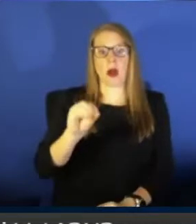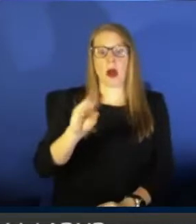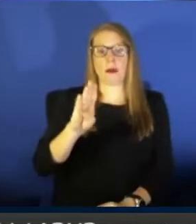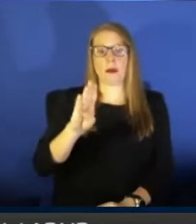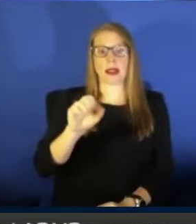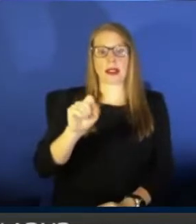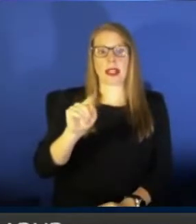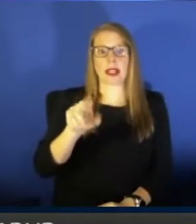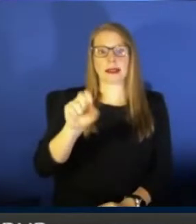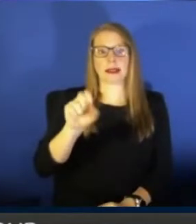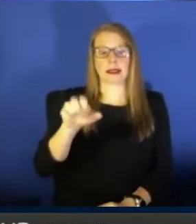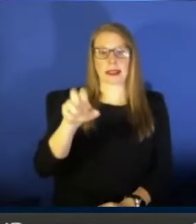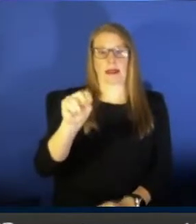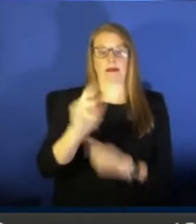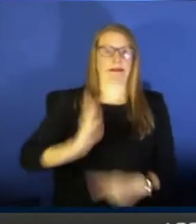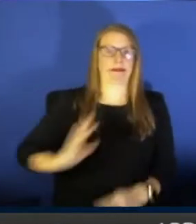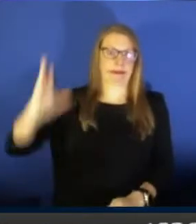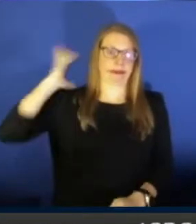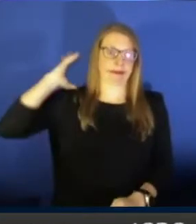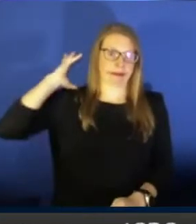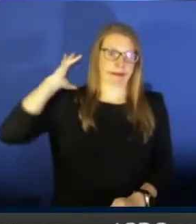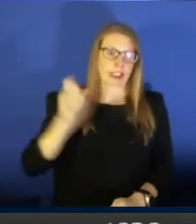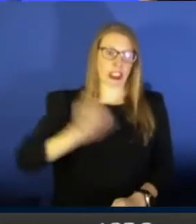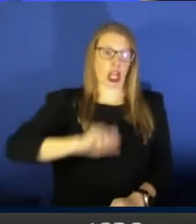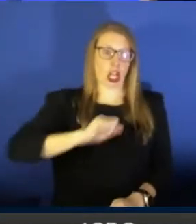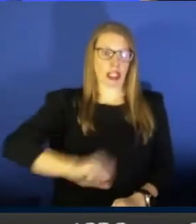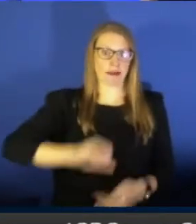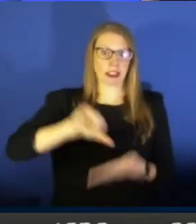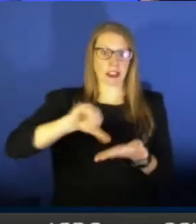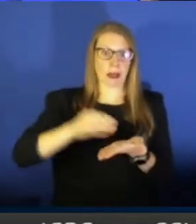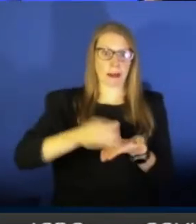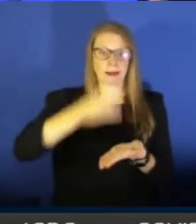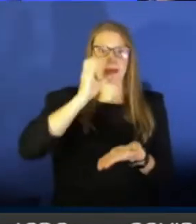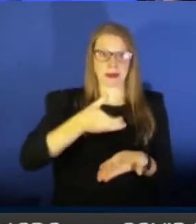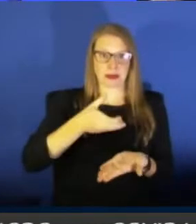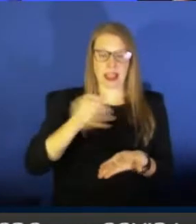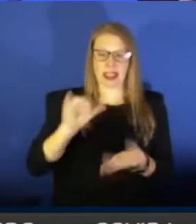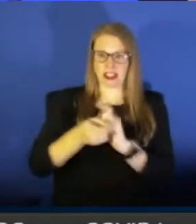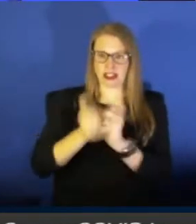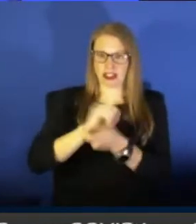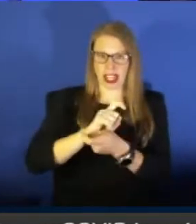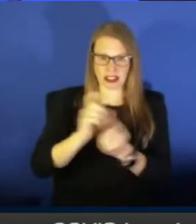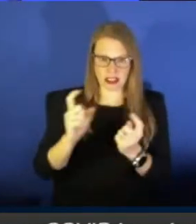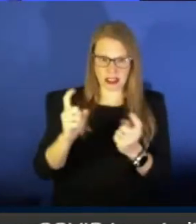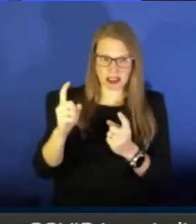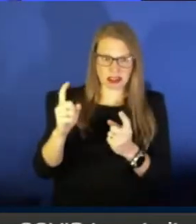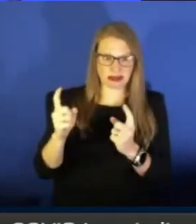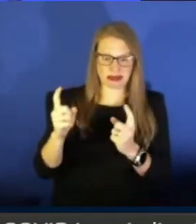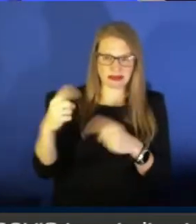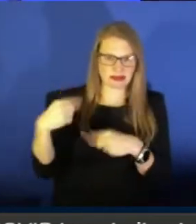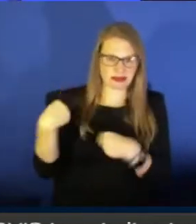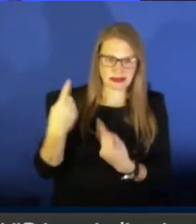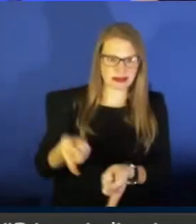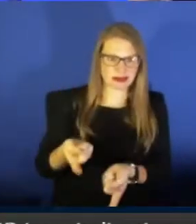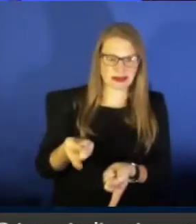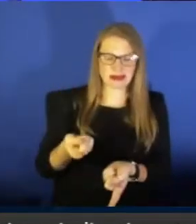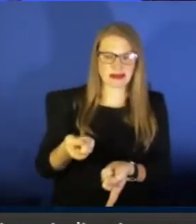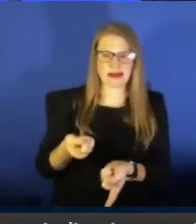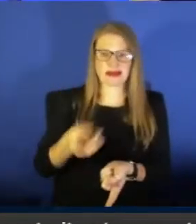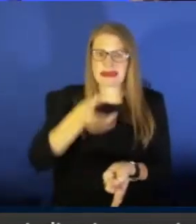to get a high. And fortunately, and I say this, it's kind of sad that you have to say fortunately it wasn't anything